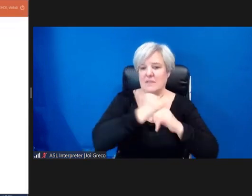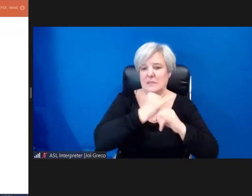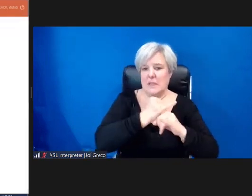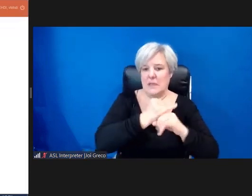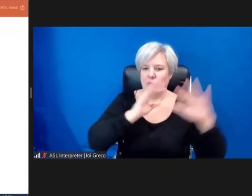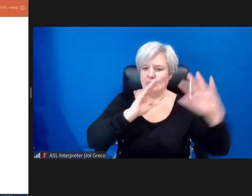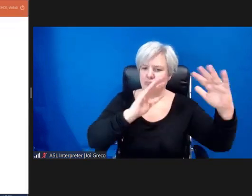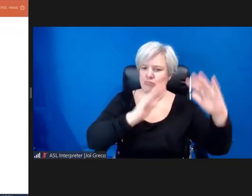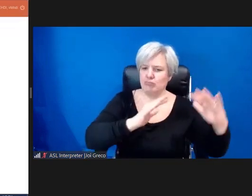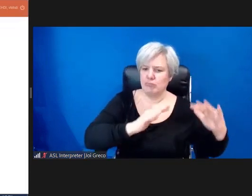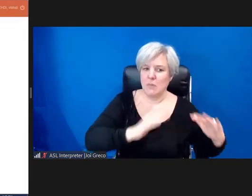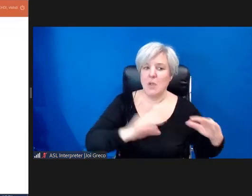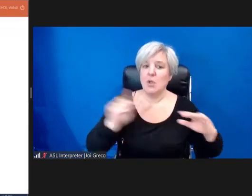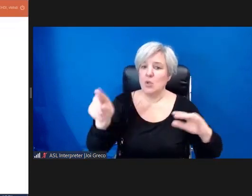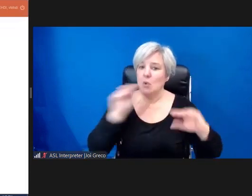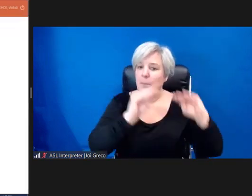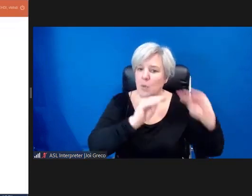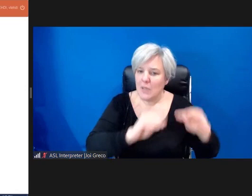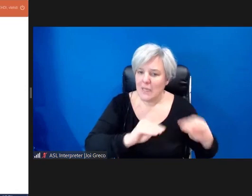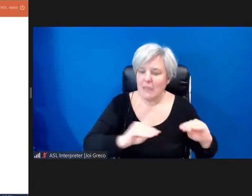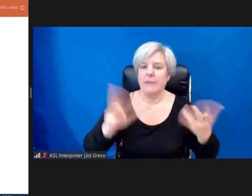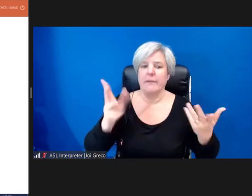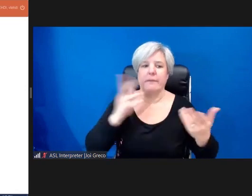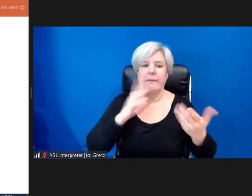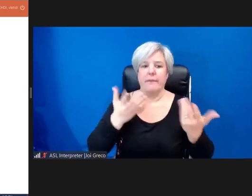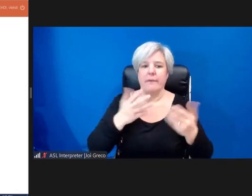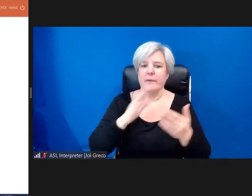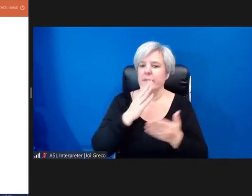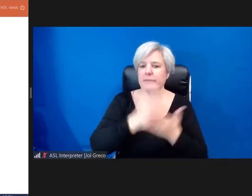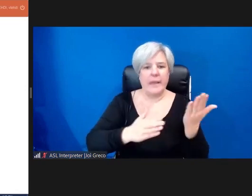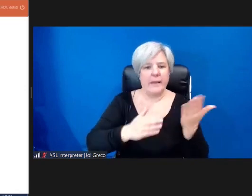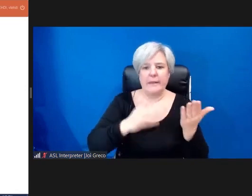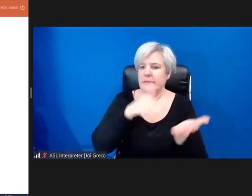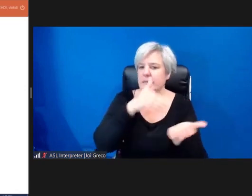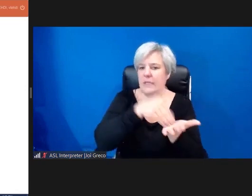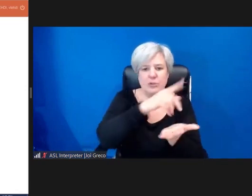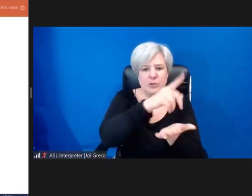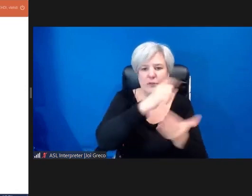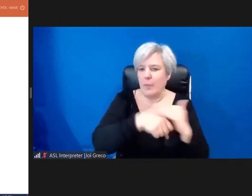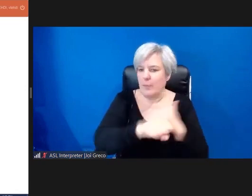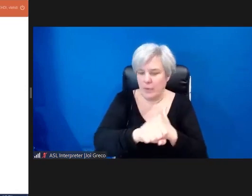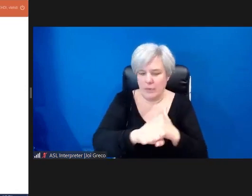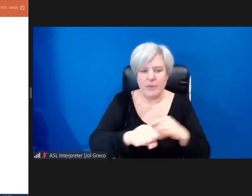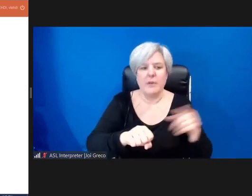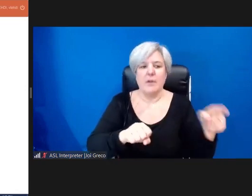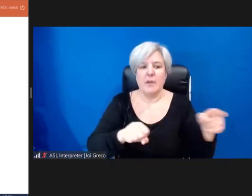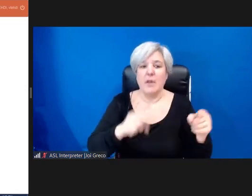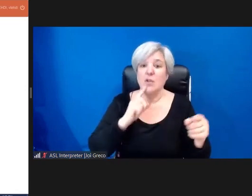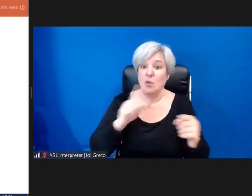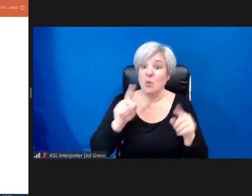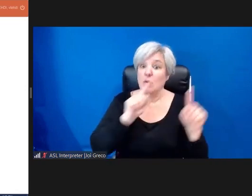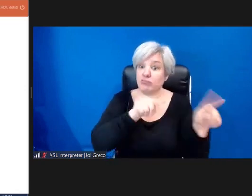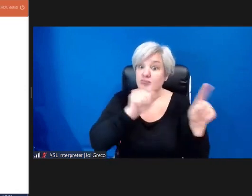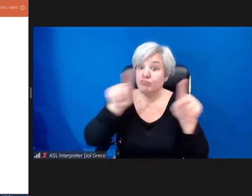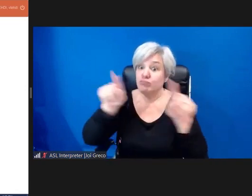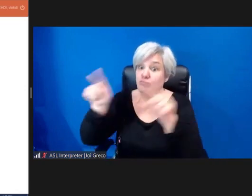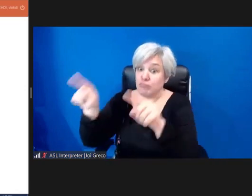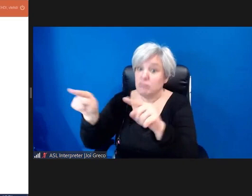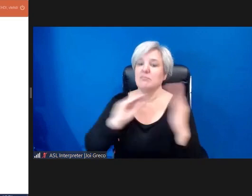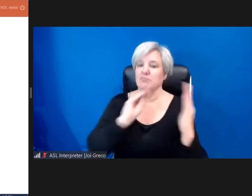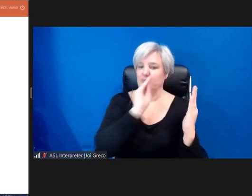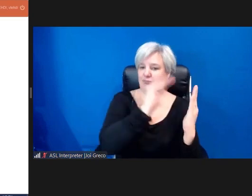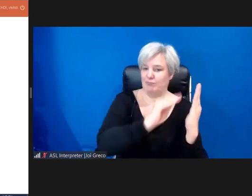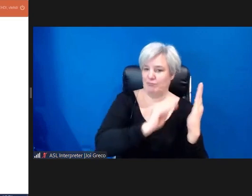is where you add a birth facility or facilities you are going to do a site visit with. You can